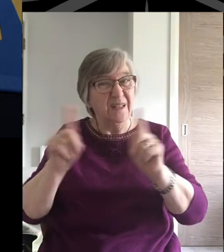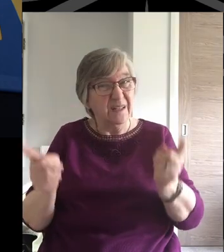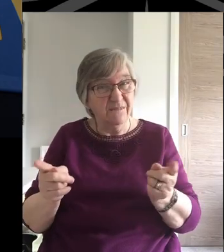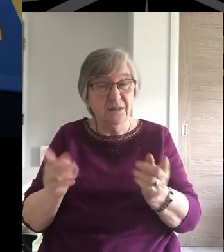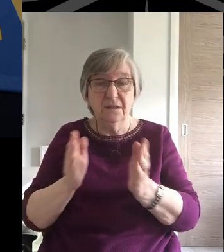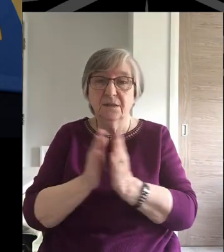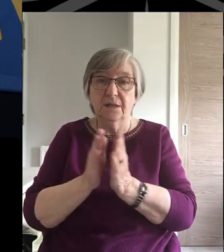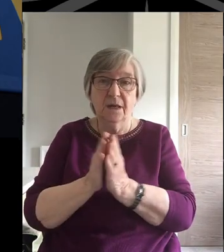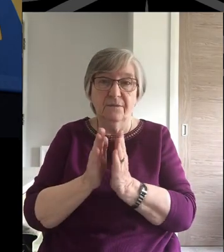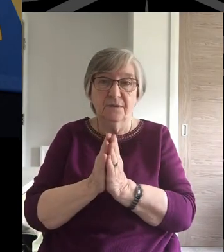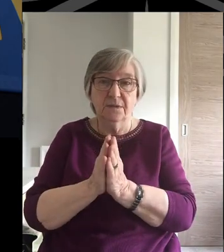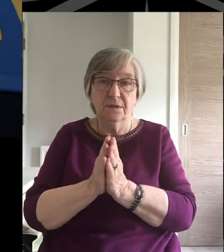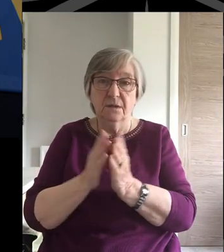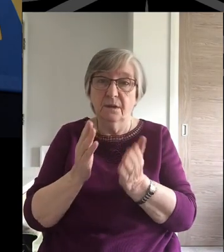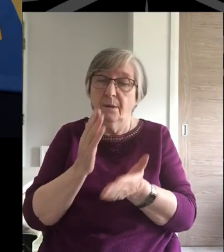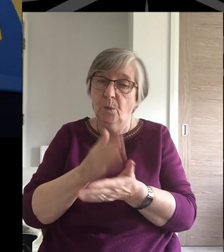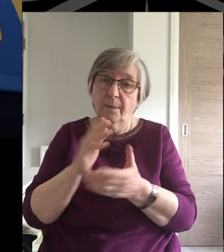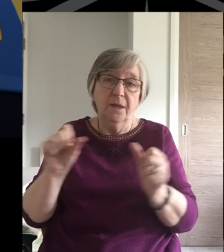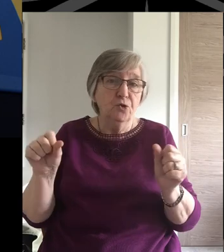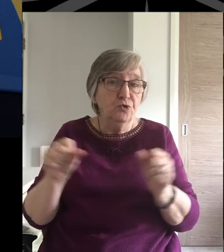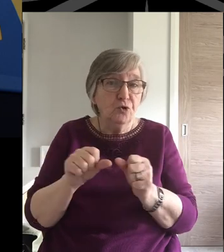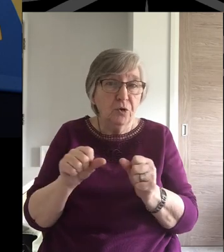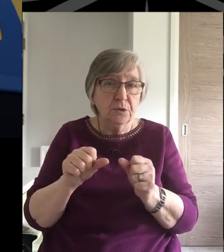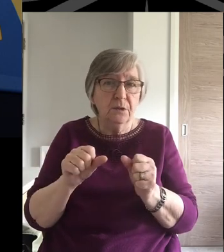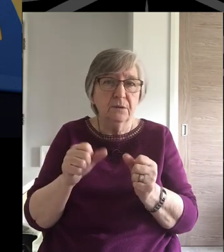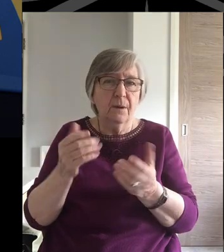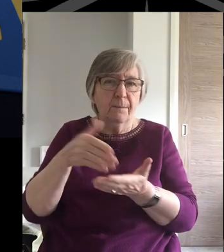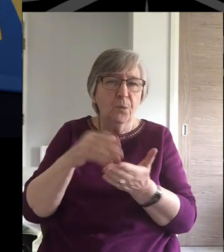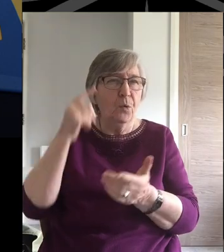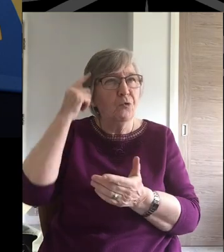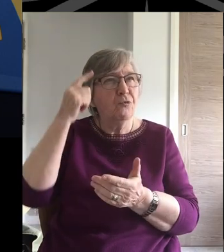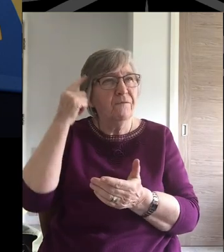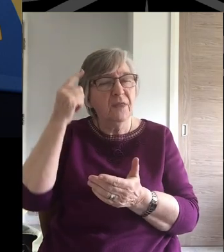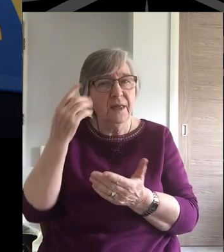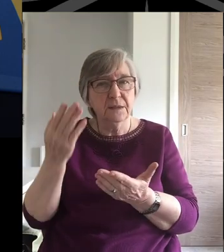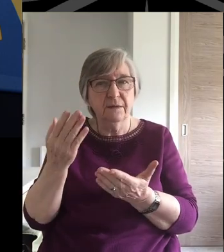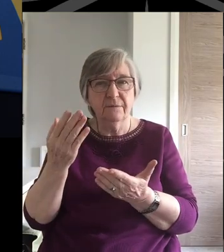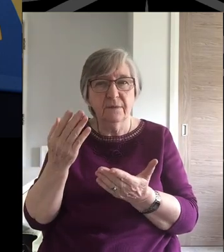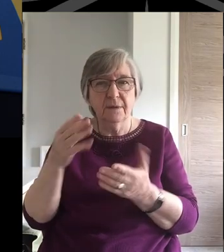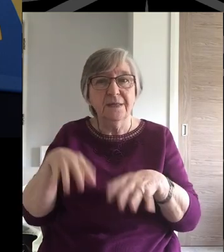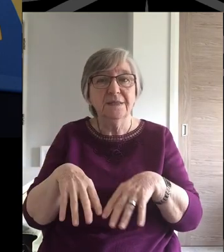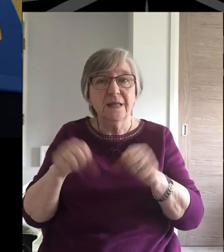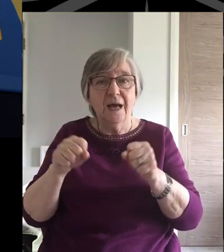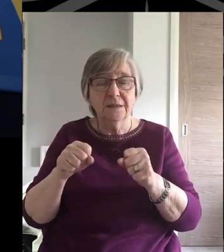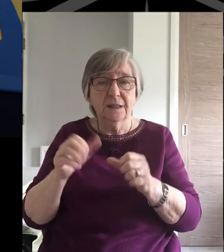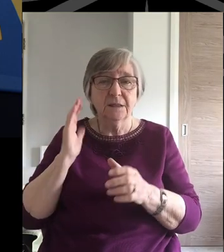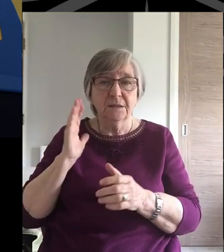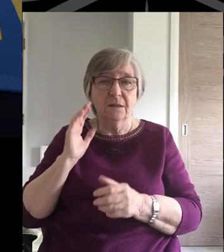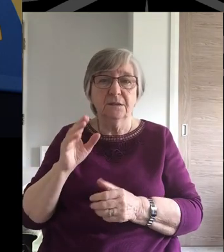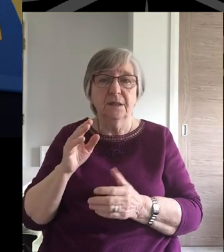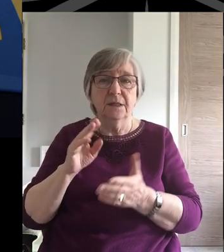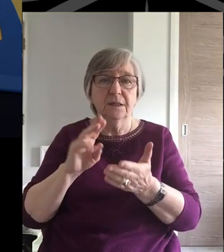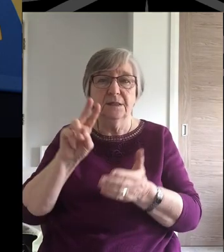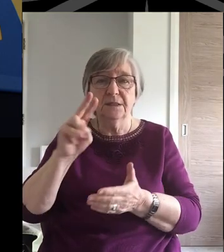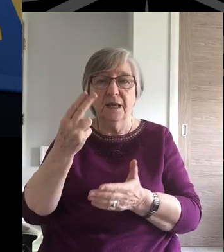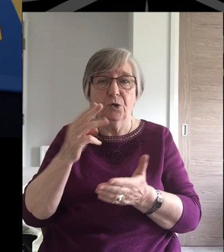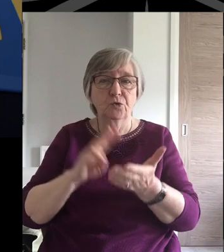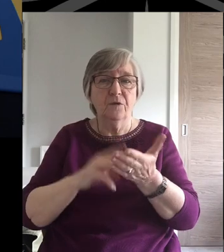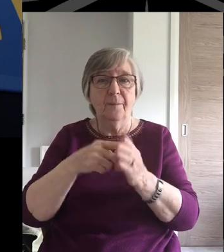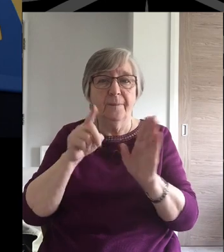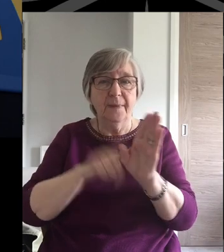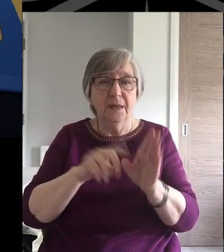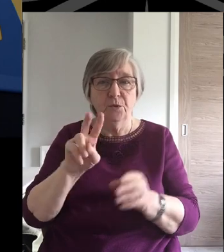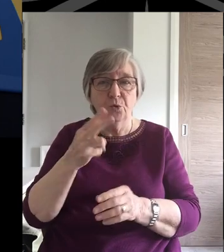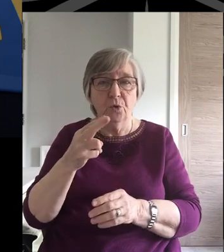different kind of service, and it'll be shorter and more reflective. But it's beginning on Sunday, May the 2nd, and